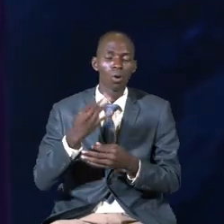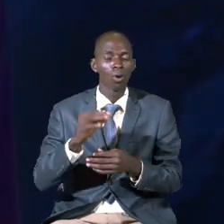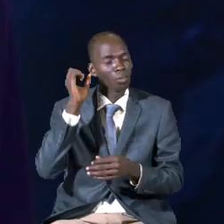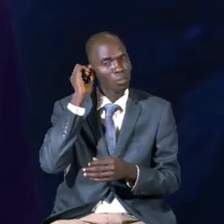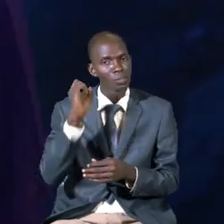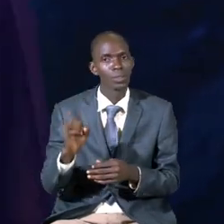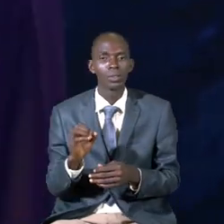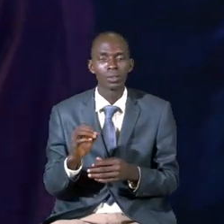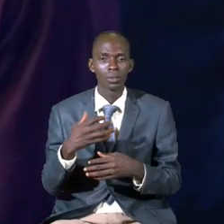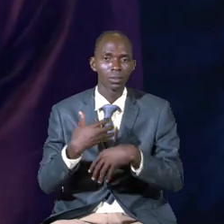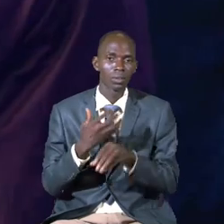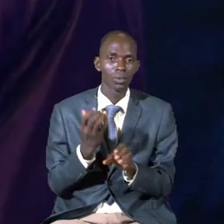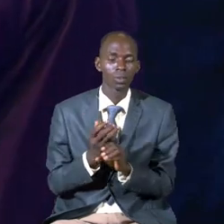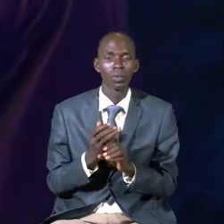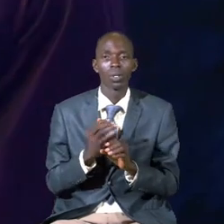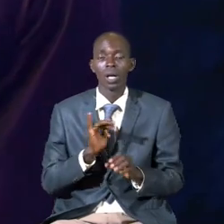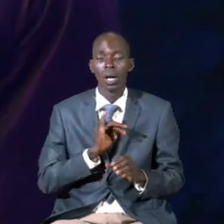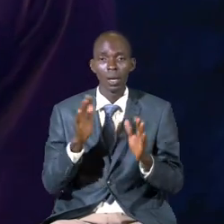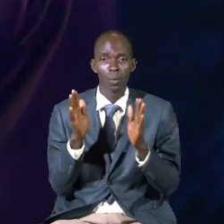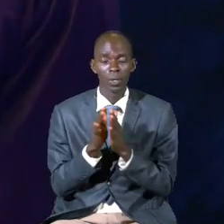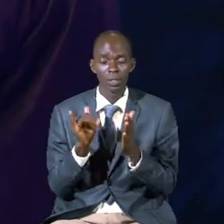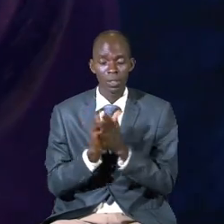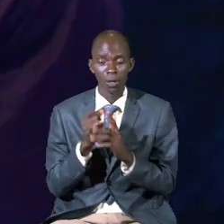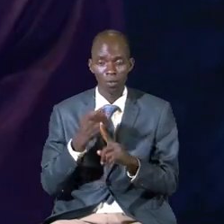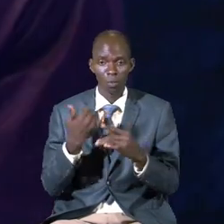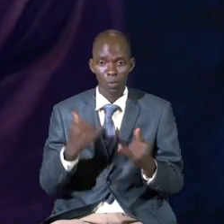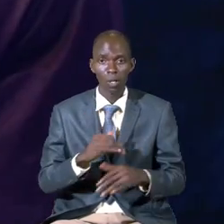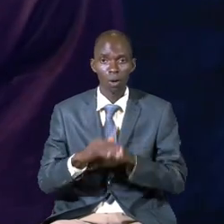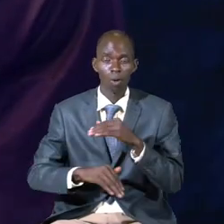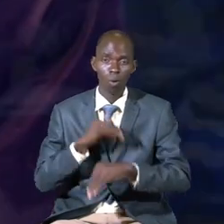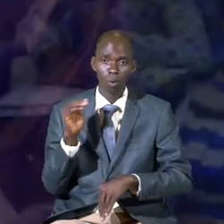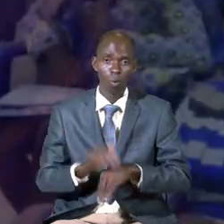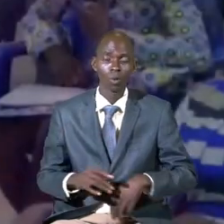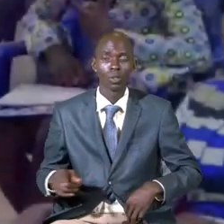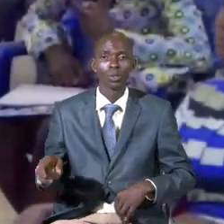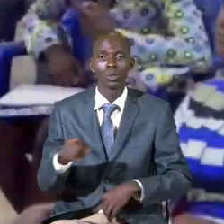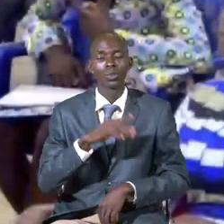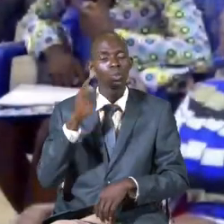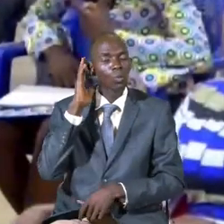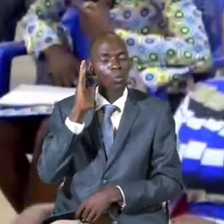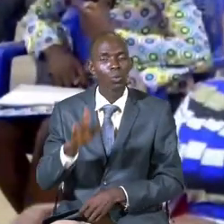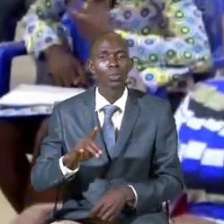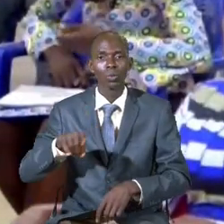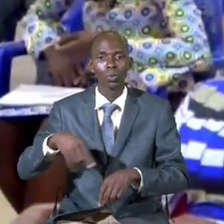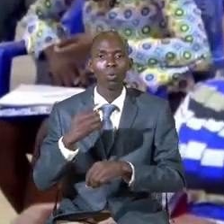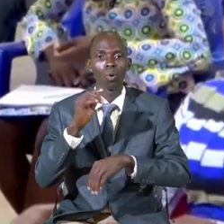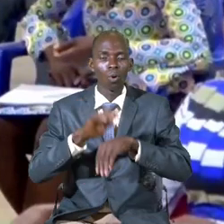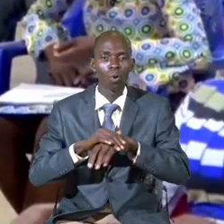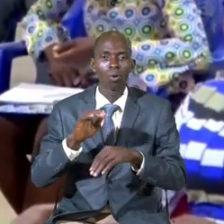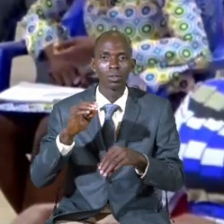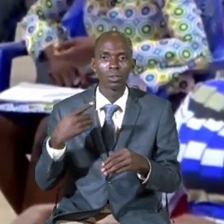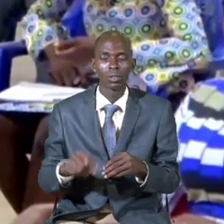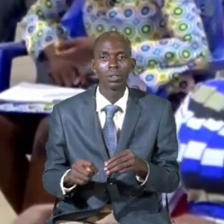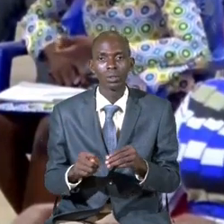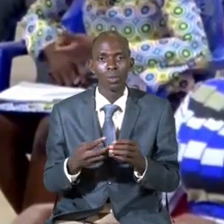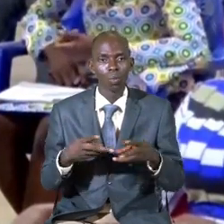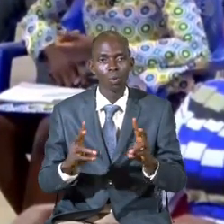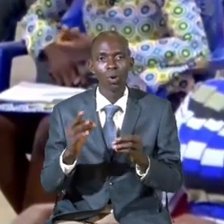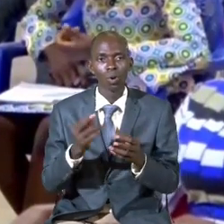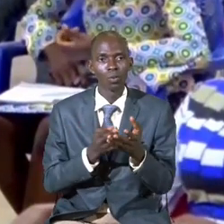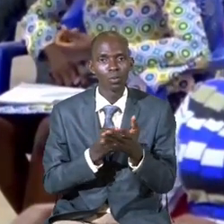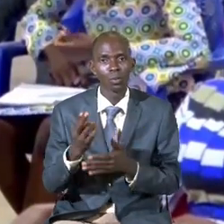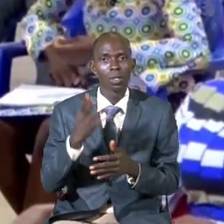pray that from now on your step on the platform of truth and then you walk in the path